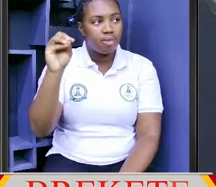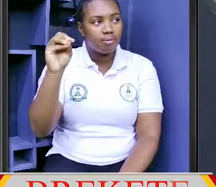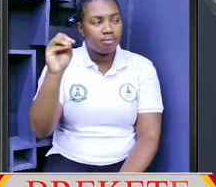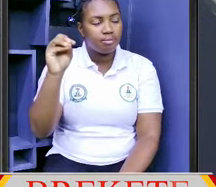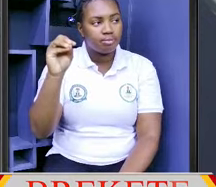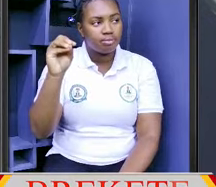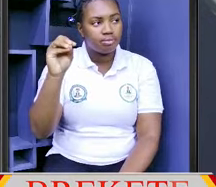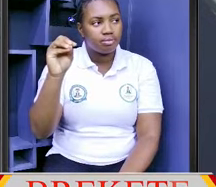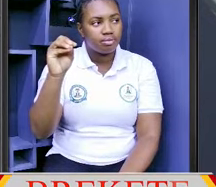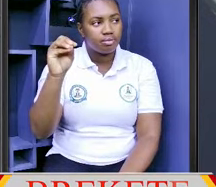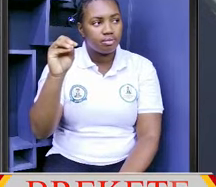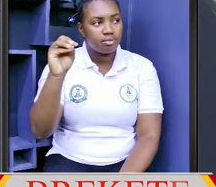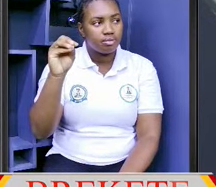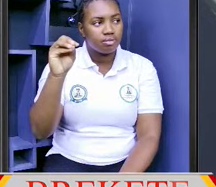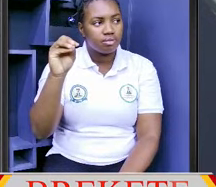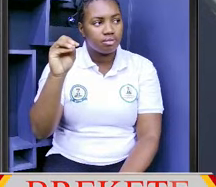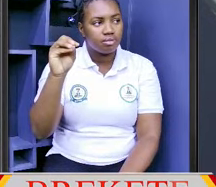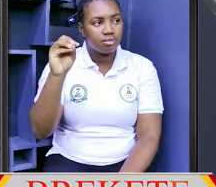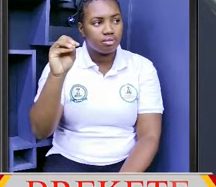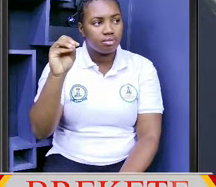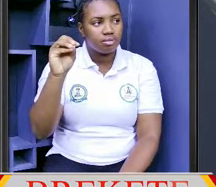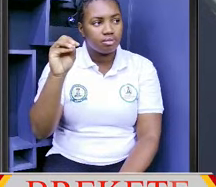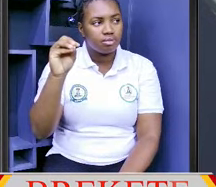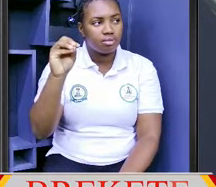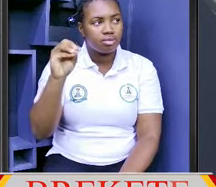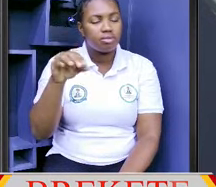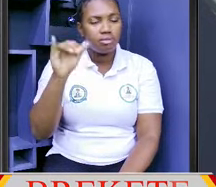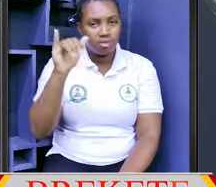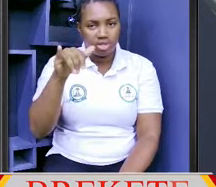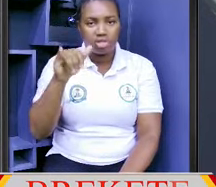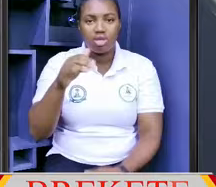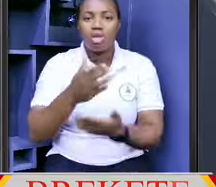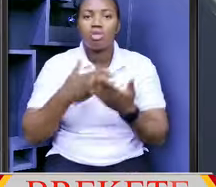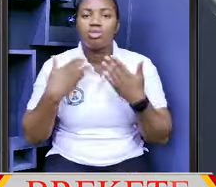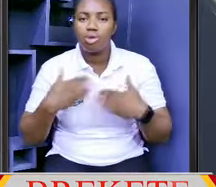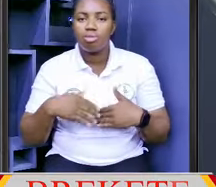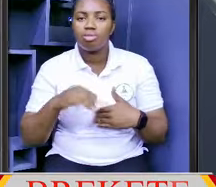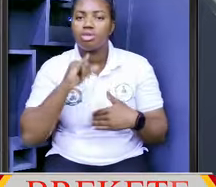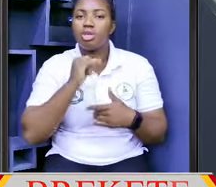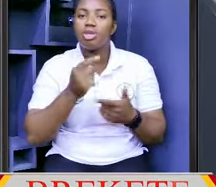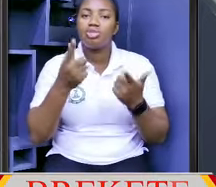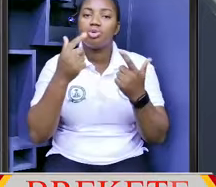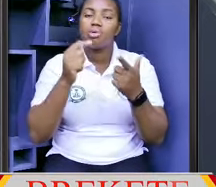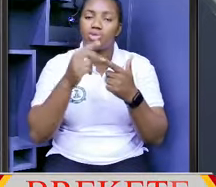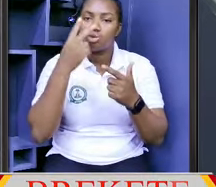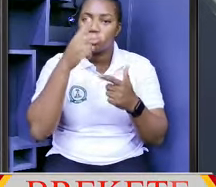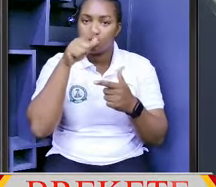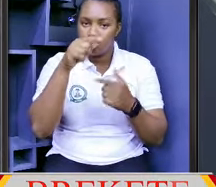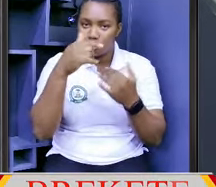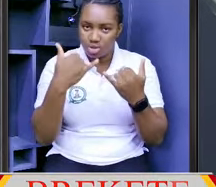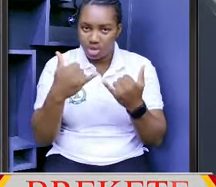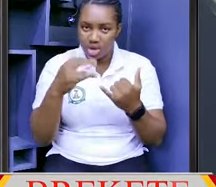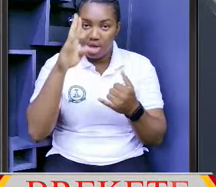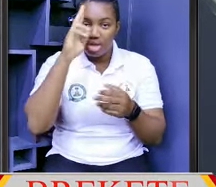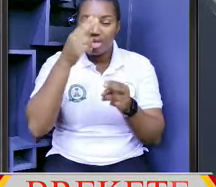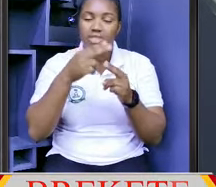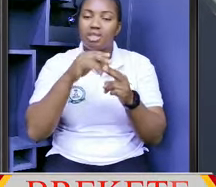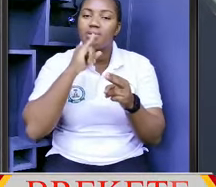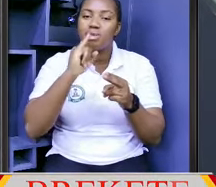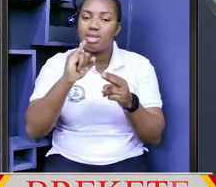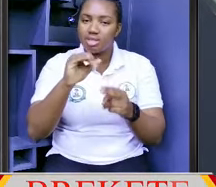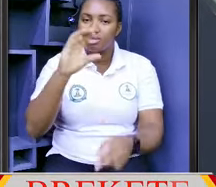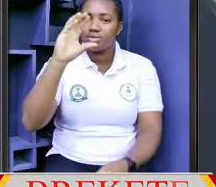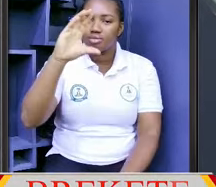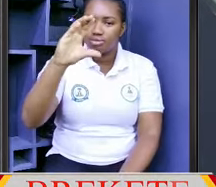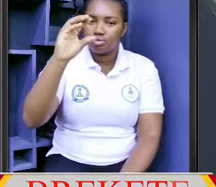You know, your number be this. My number. Okay, somebody is coming to see you now. His name is Coach Aminu.